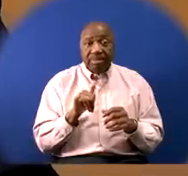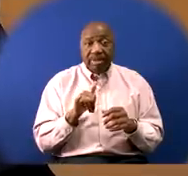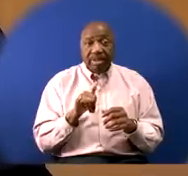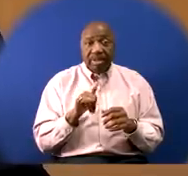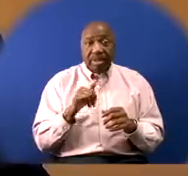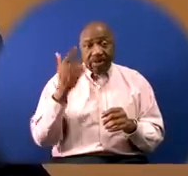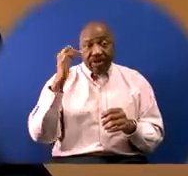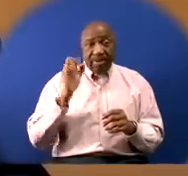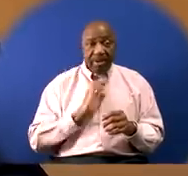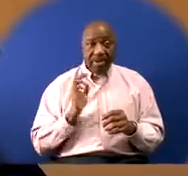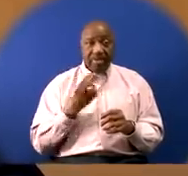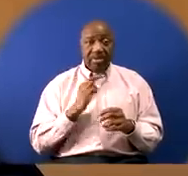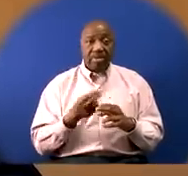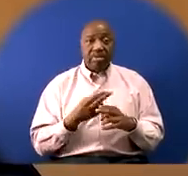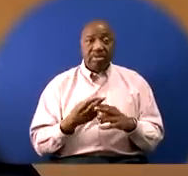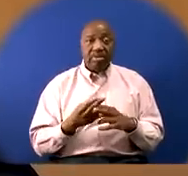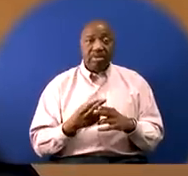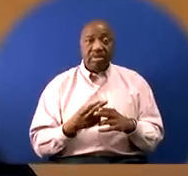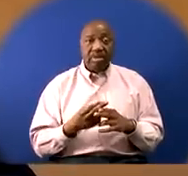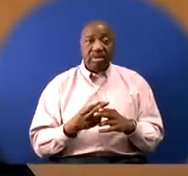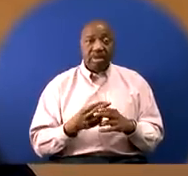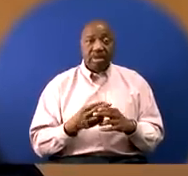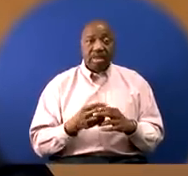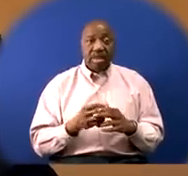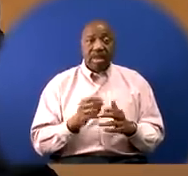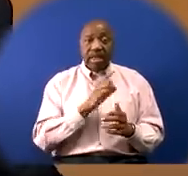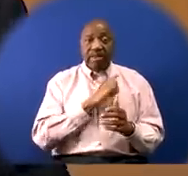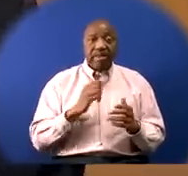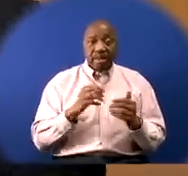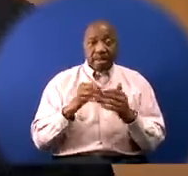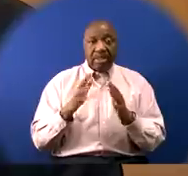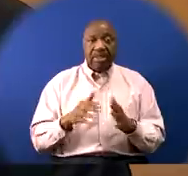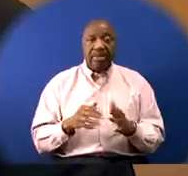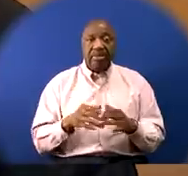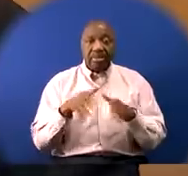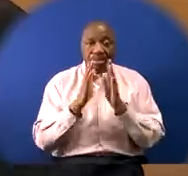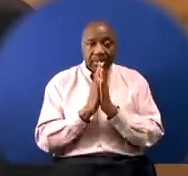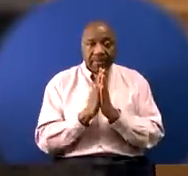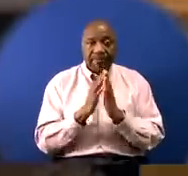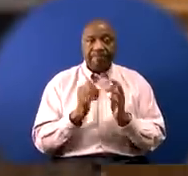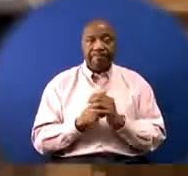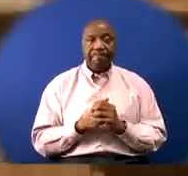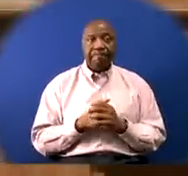our use, as Chairman Hicks now leads us in prayer.